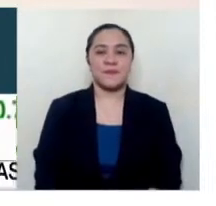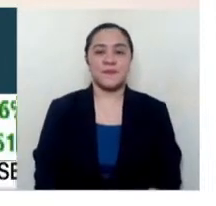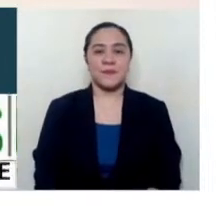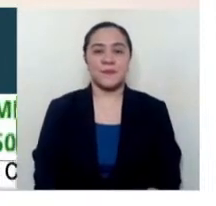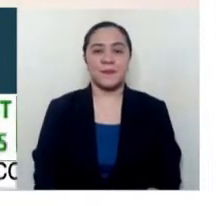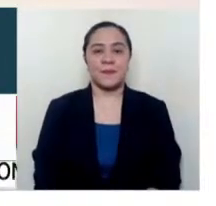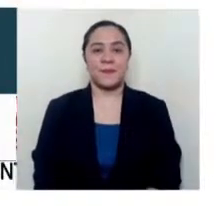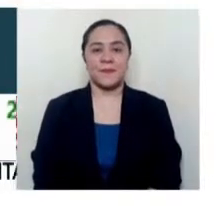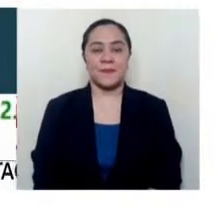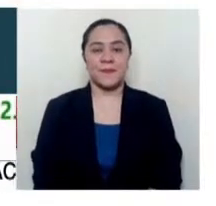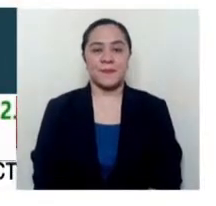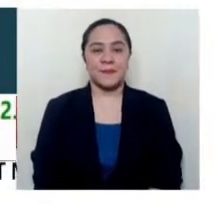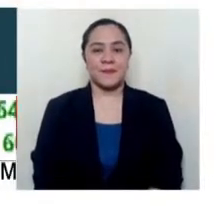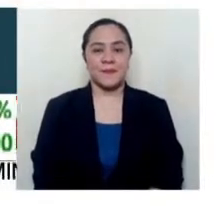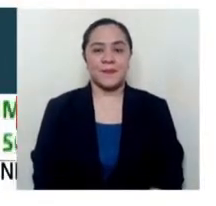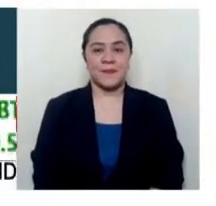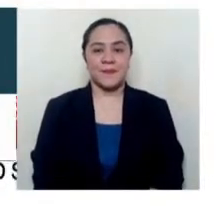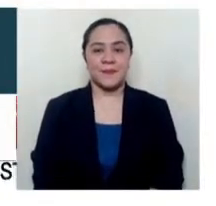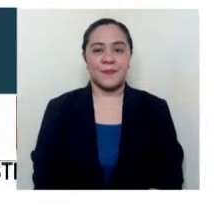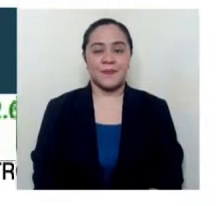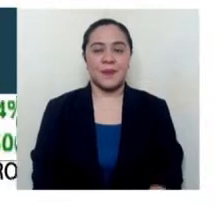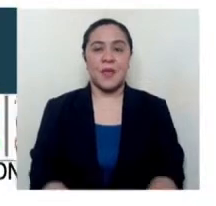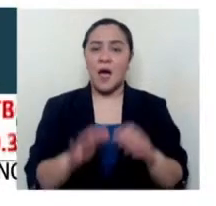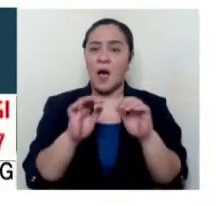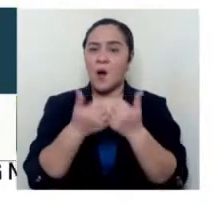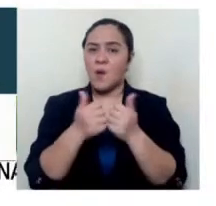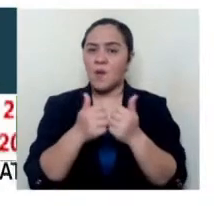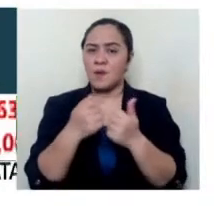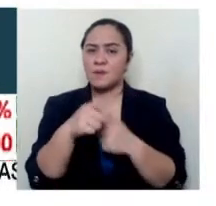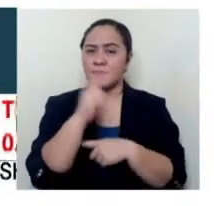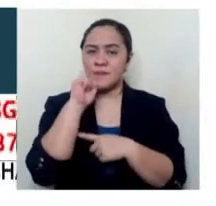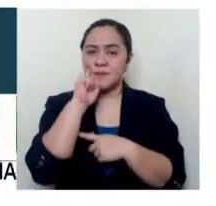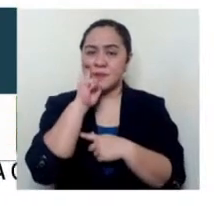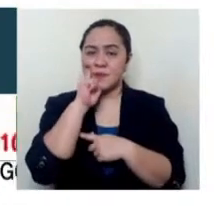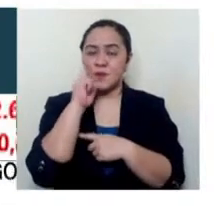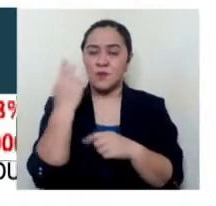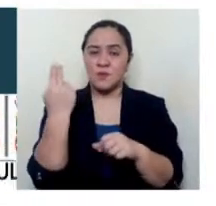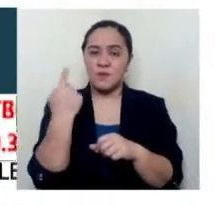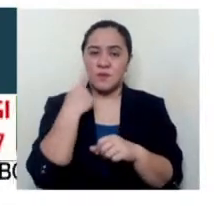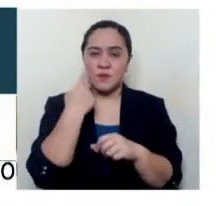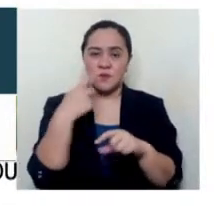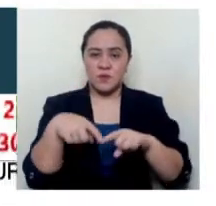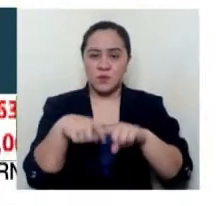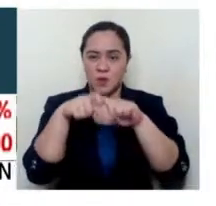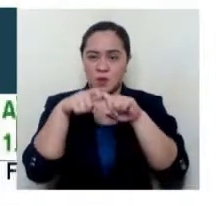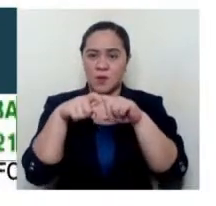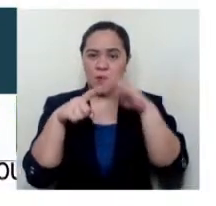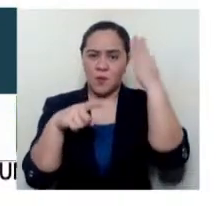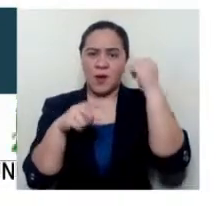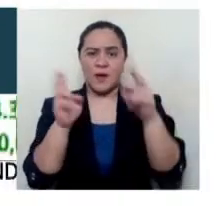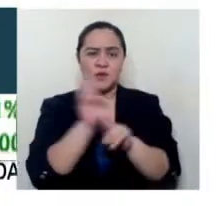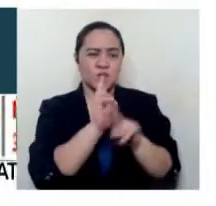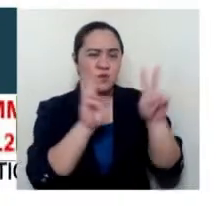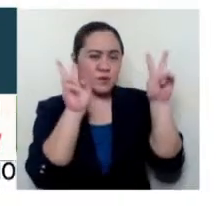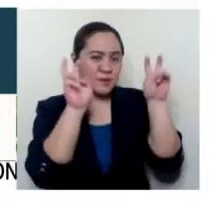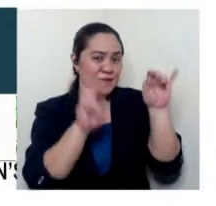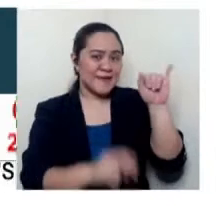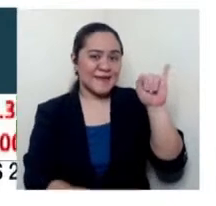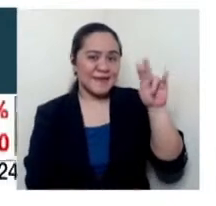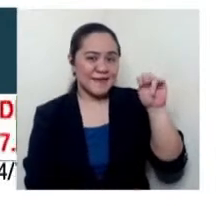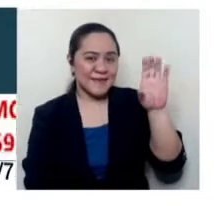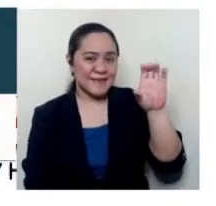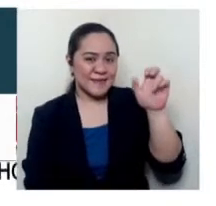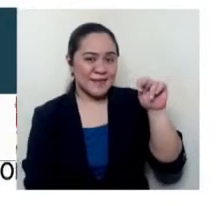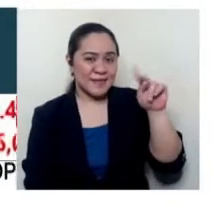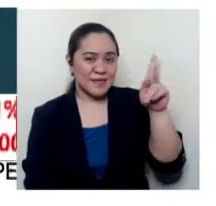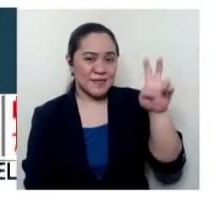can holding it or suspending it be more of an incentive as compared to really withholding